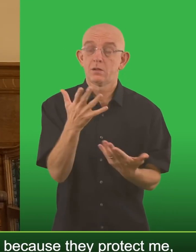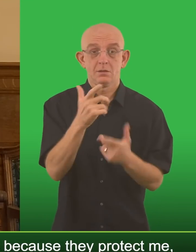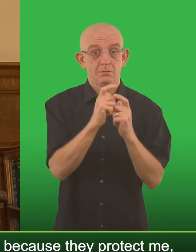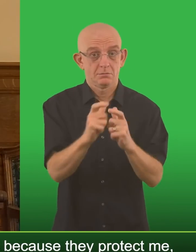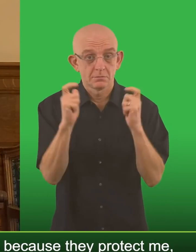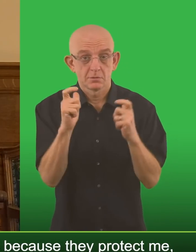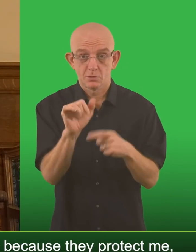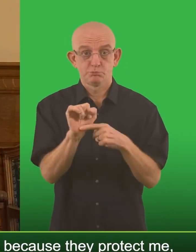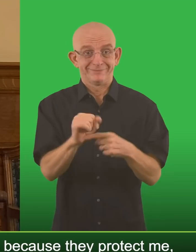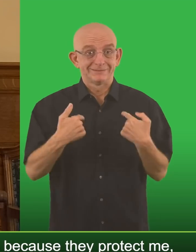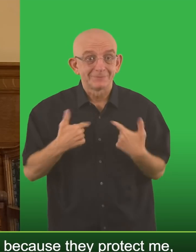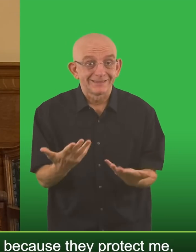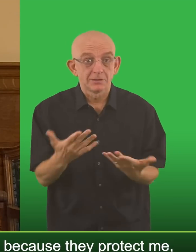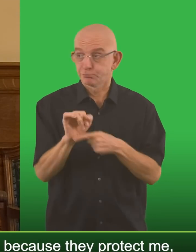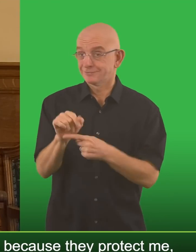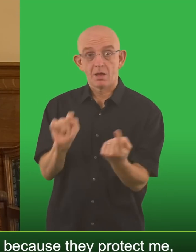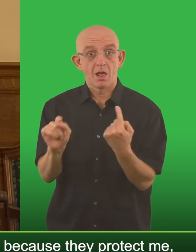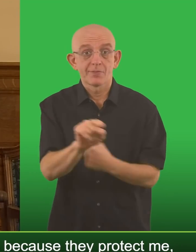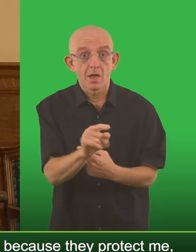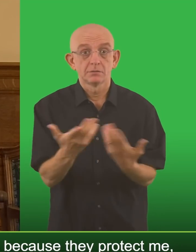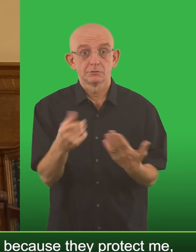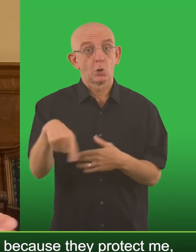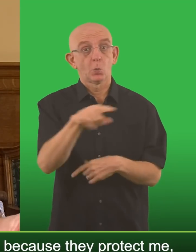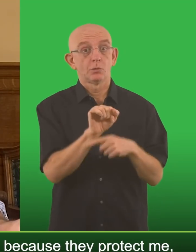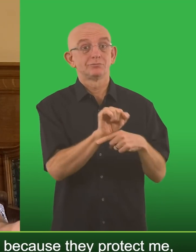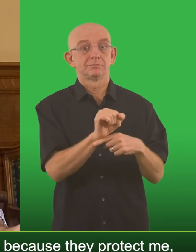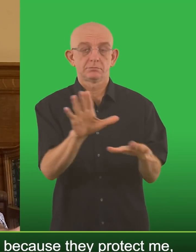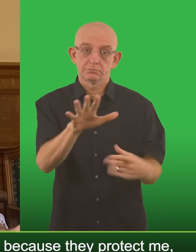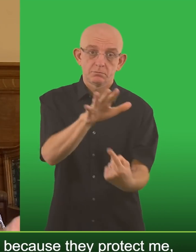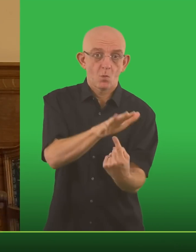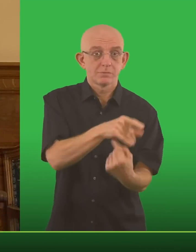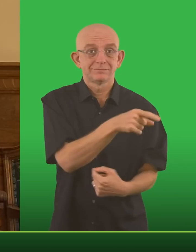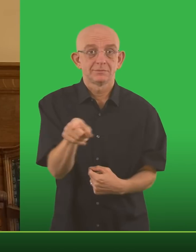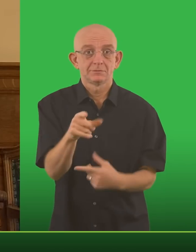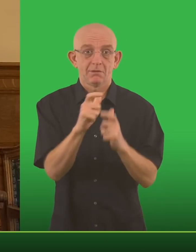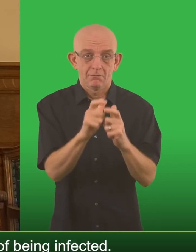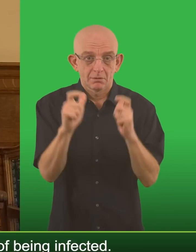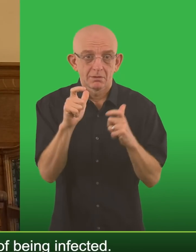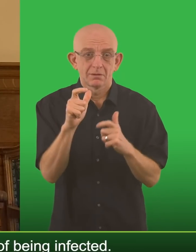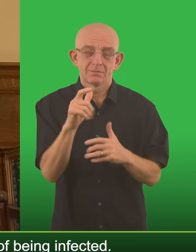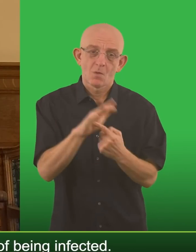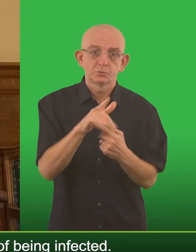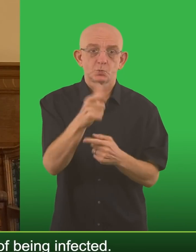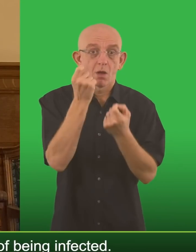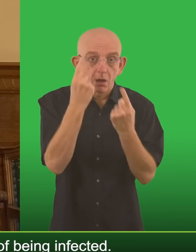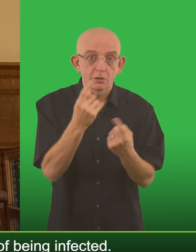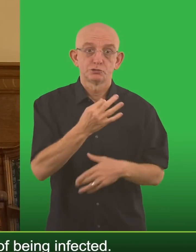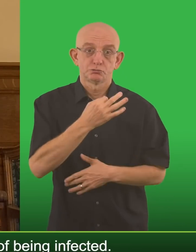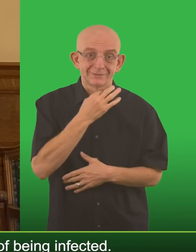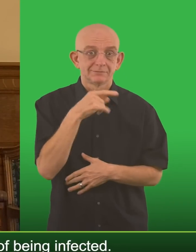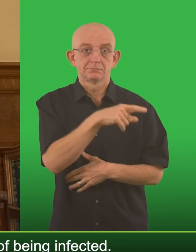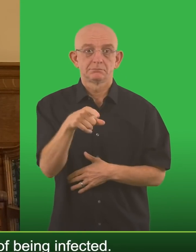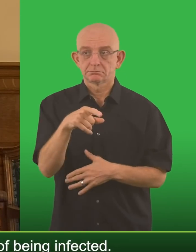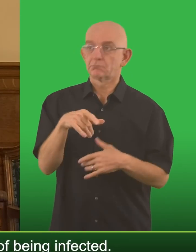because they protect me, they also protect others, and for those who are shielding, that matters a lot. It's important to understand the